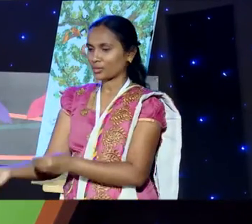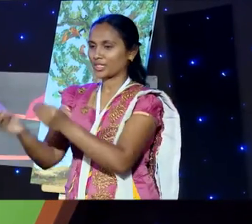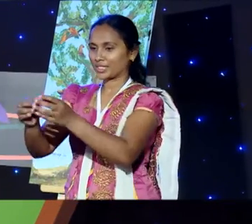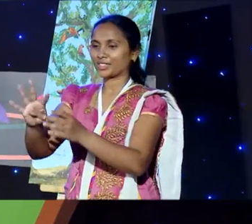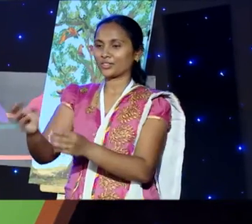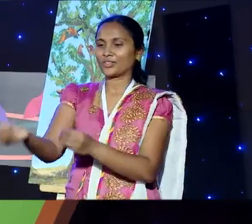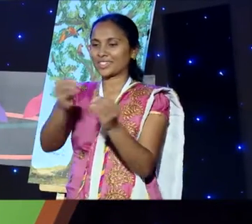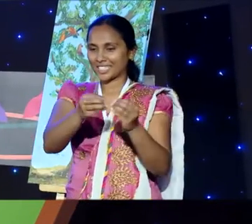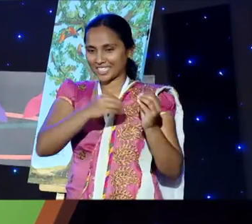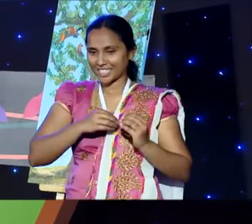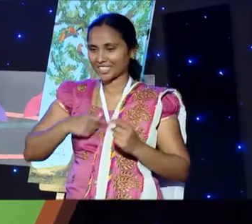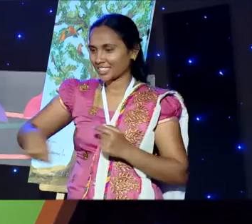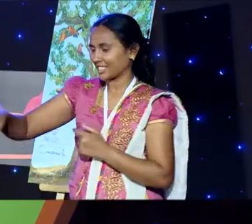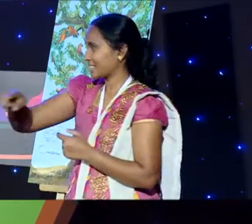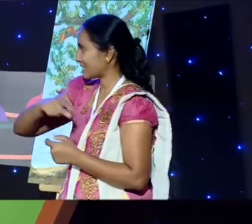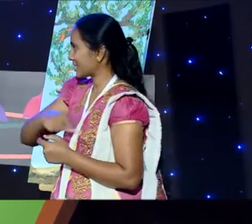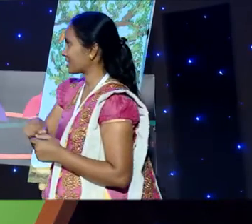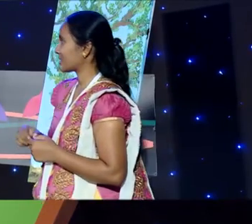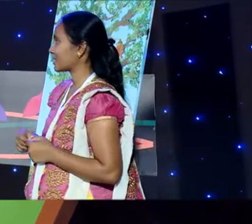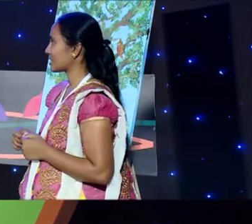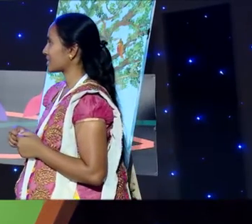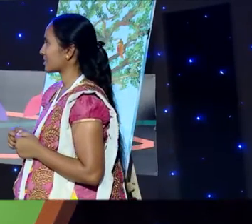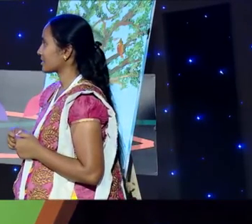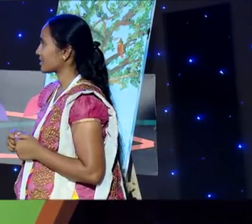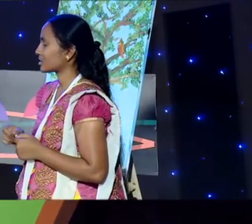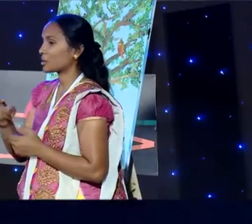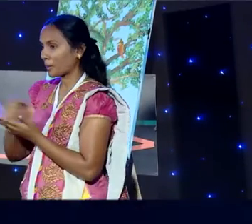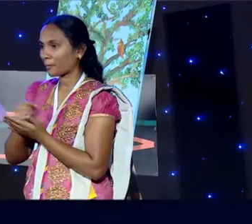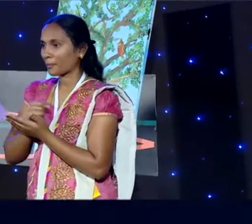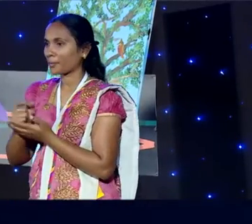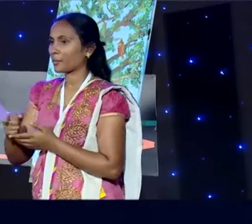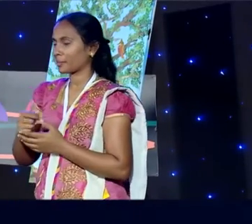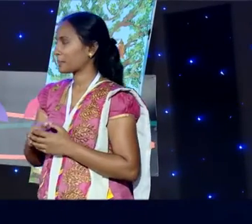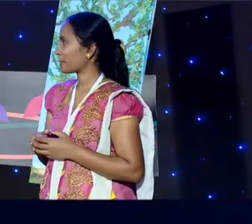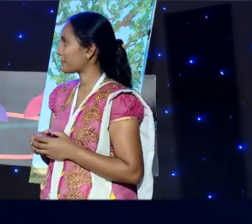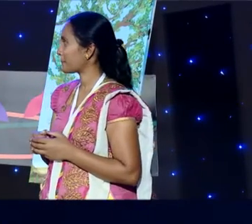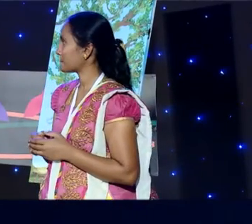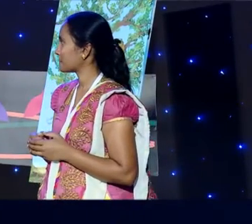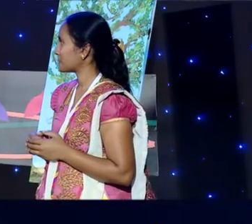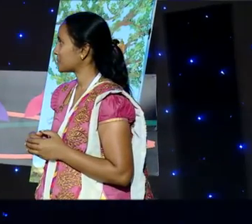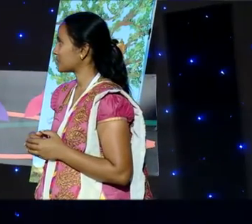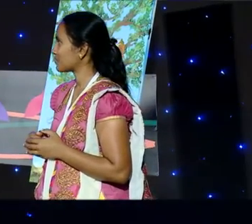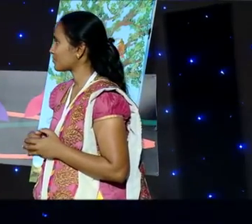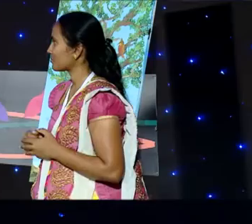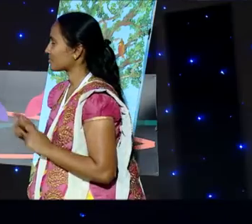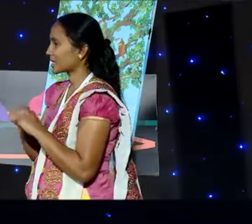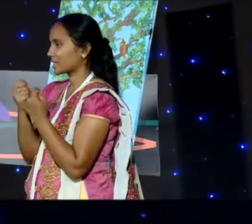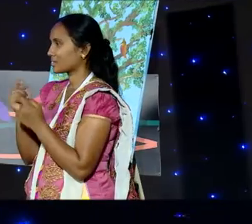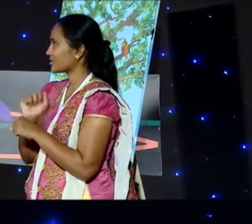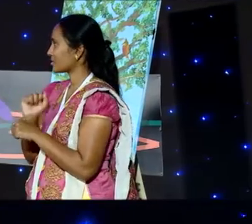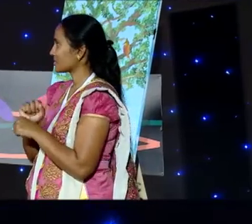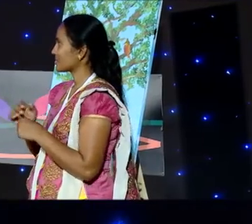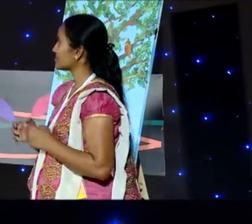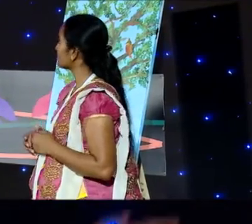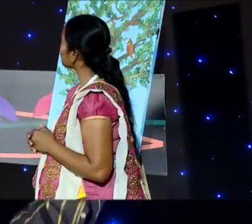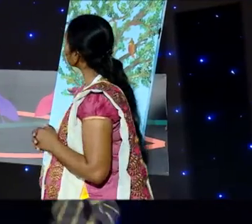back around to me in some way, shape, or form. Can you make that practical? So we did an experiment in Berkeley. This is Karma